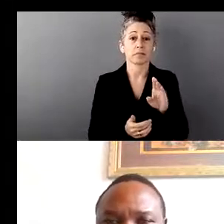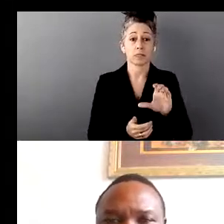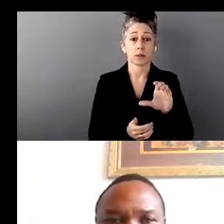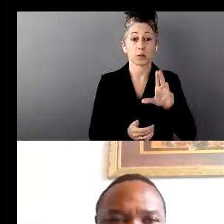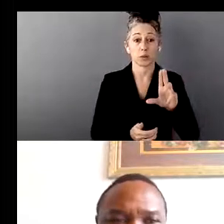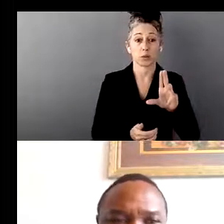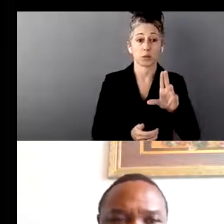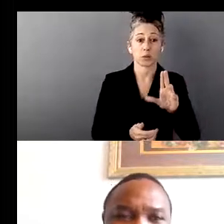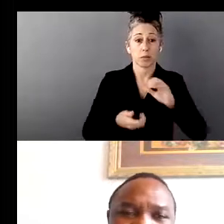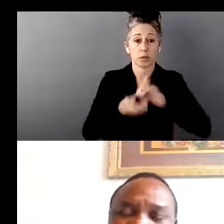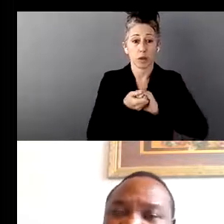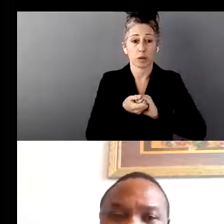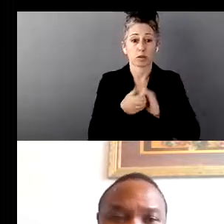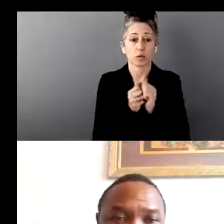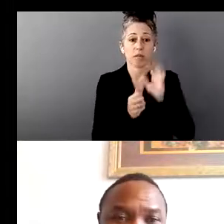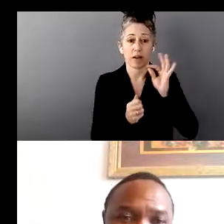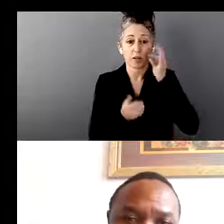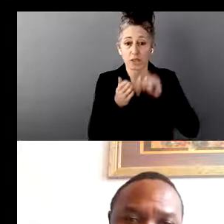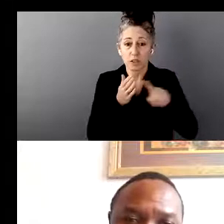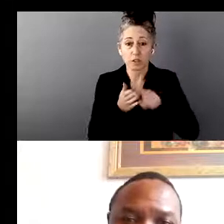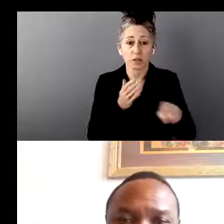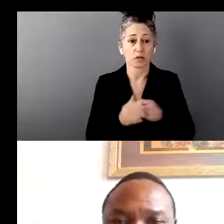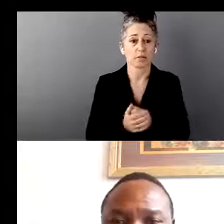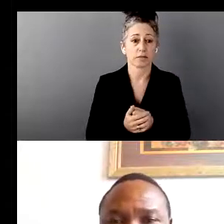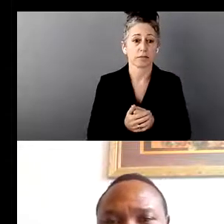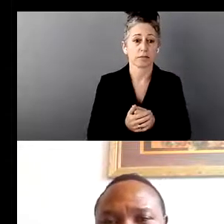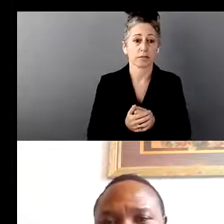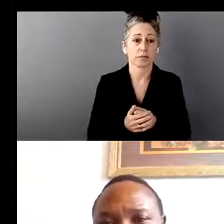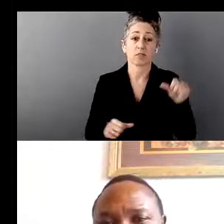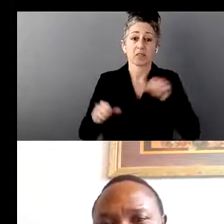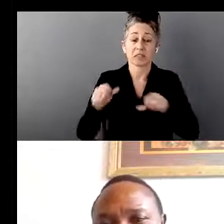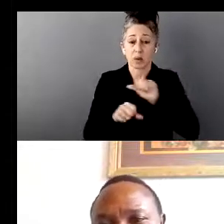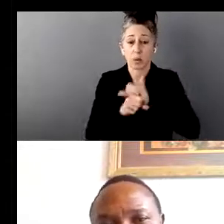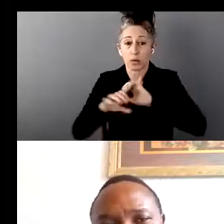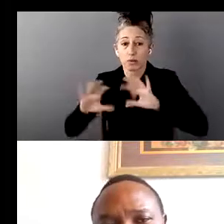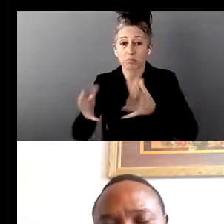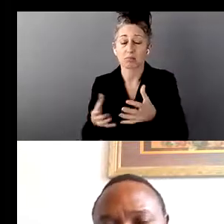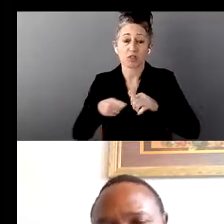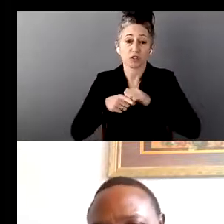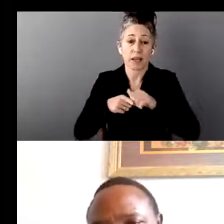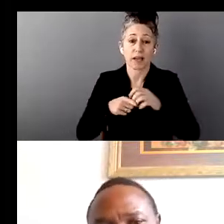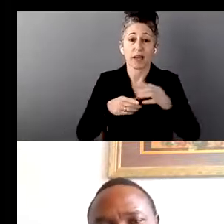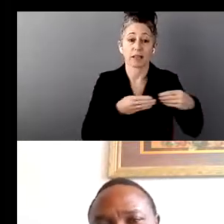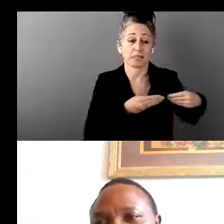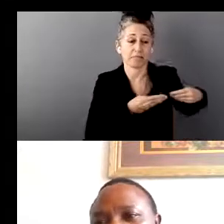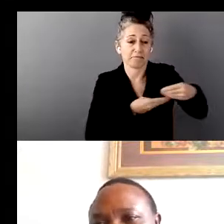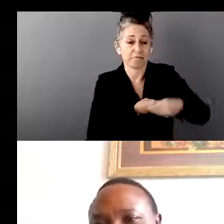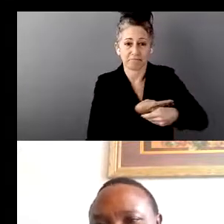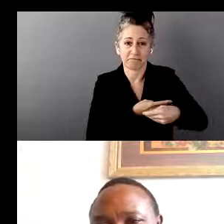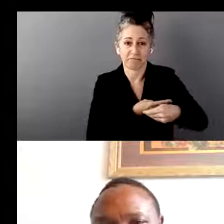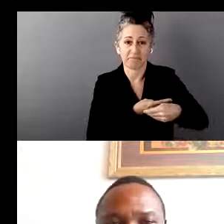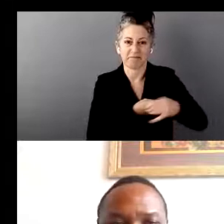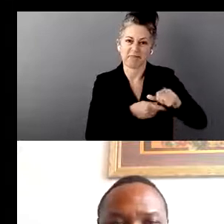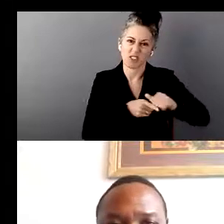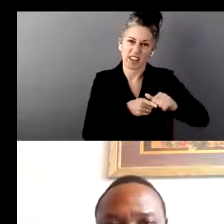partners are a key to efforts to diversify the scientific workforce, as well as training the next generation of scientists. We know how